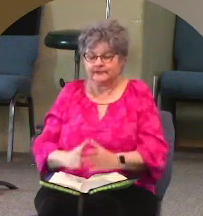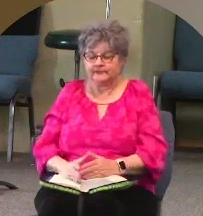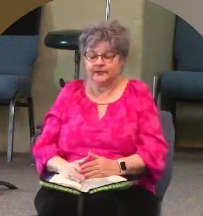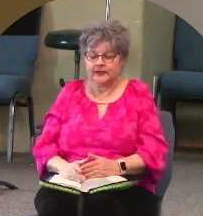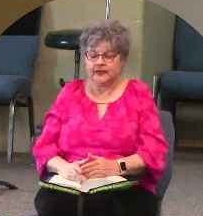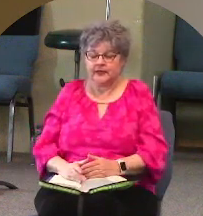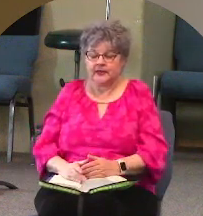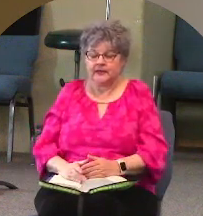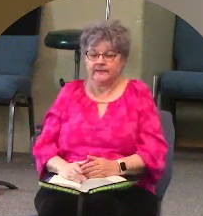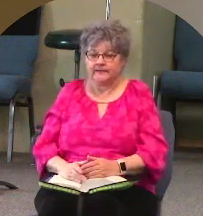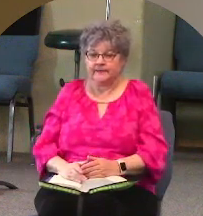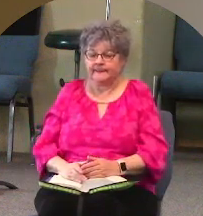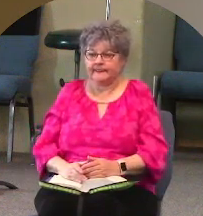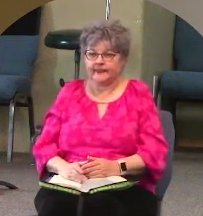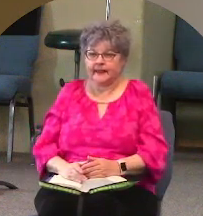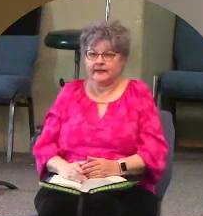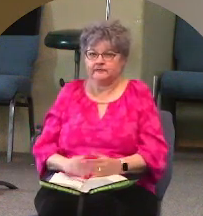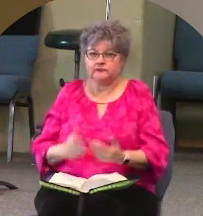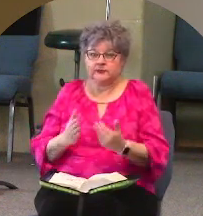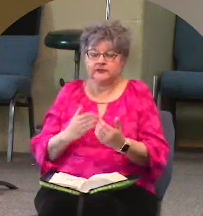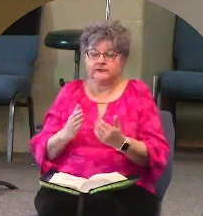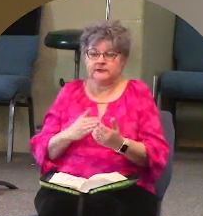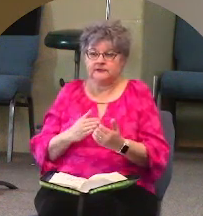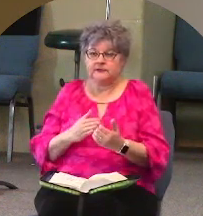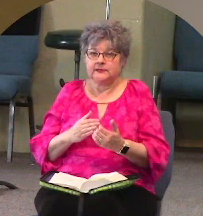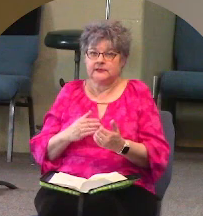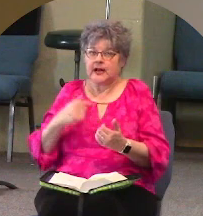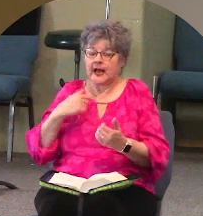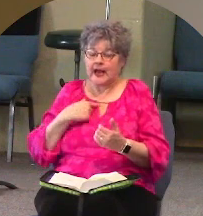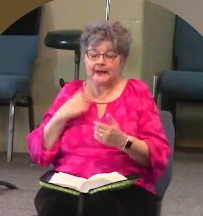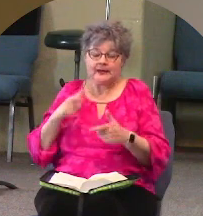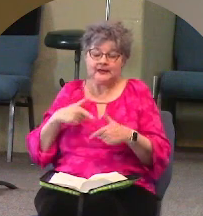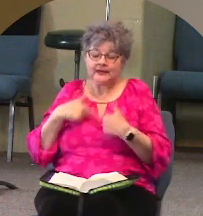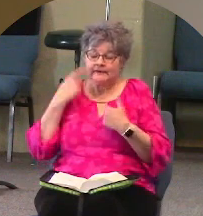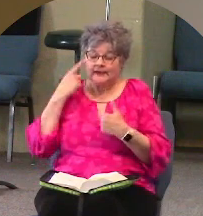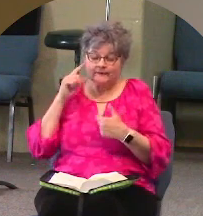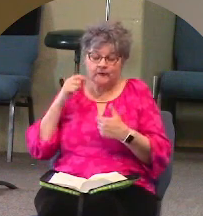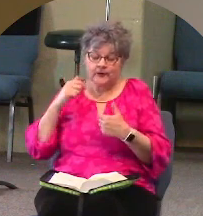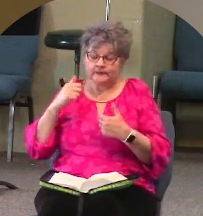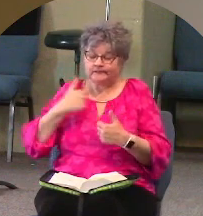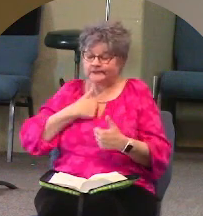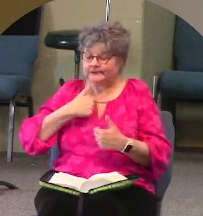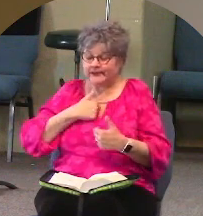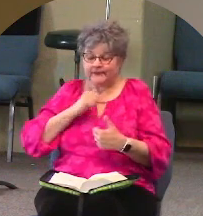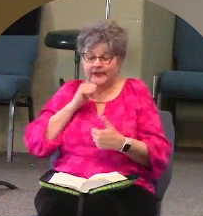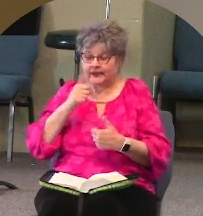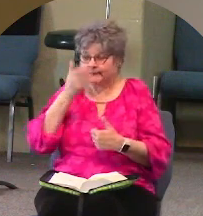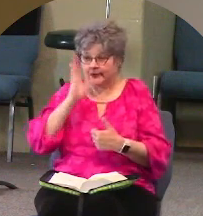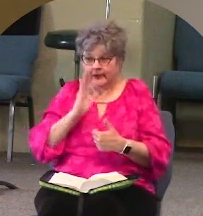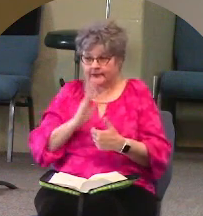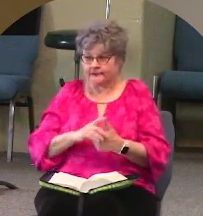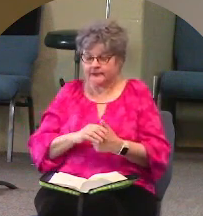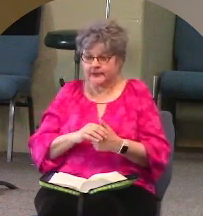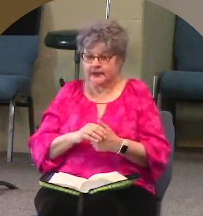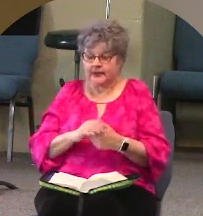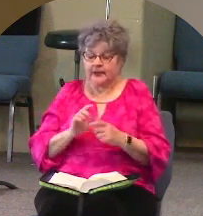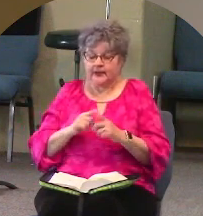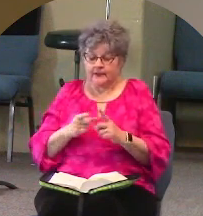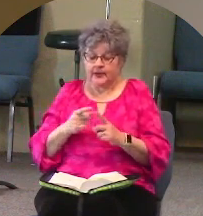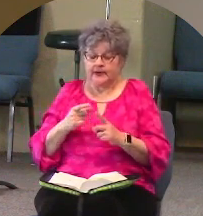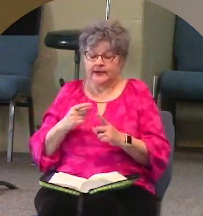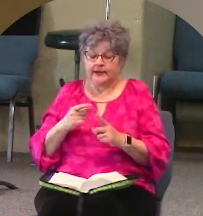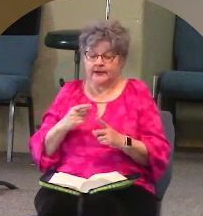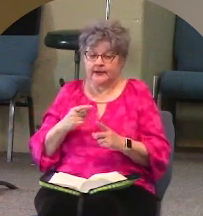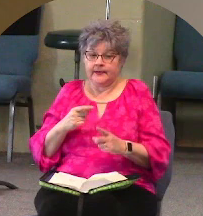And it's this simple, that I've been living for self and not living for God. But me being for God,